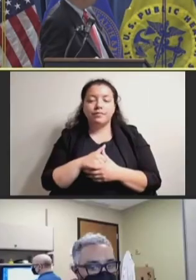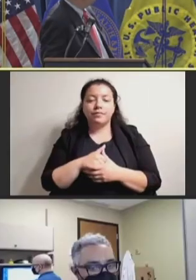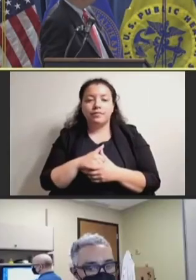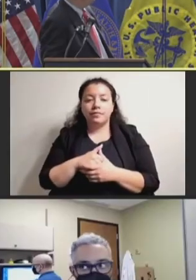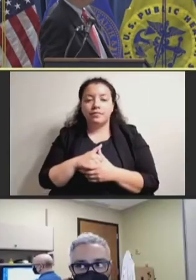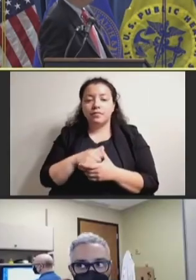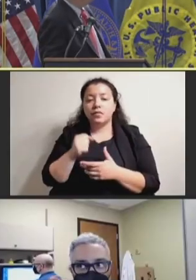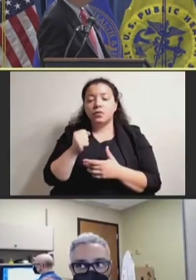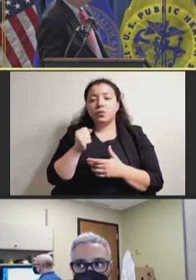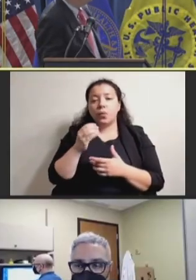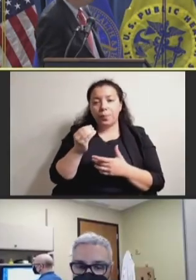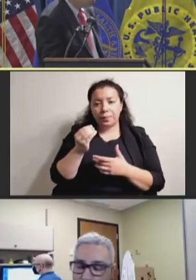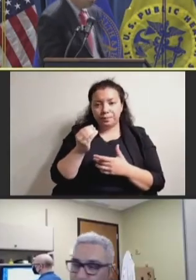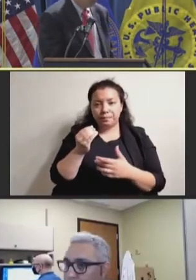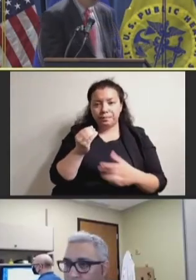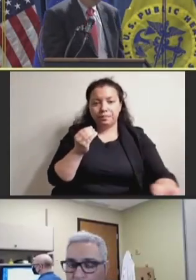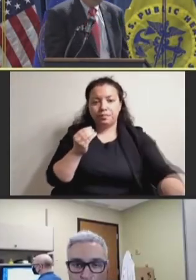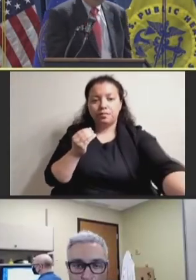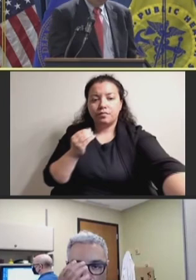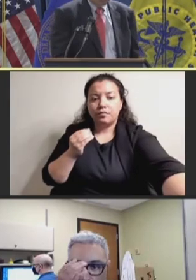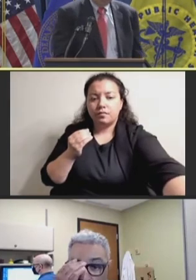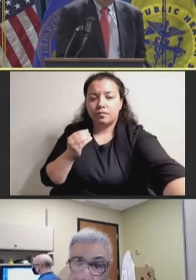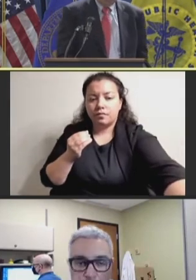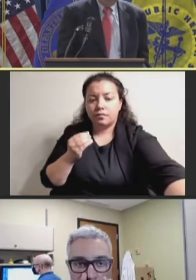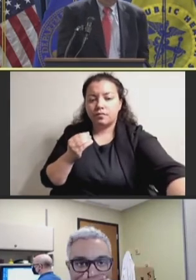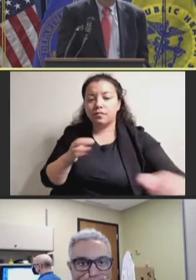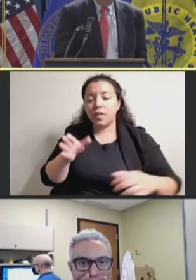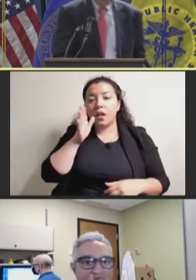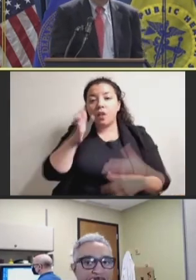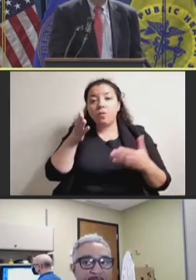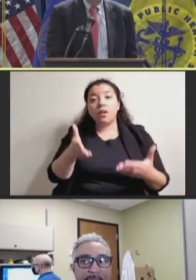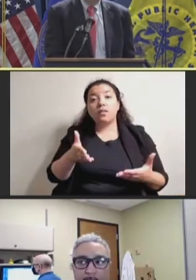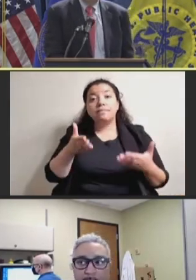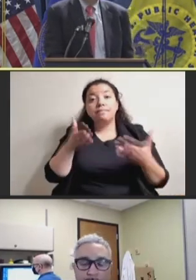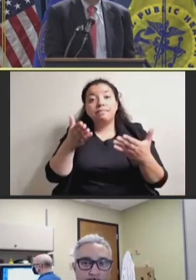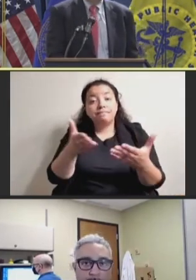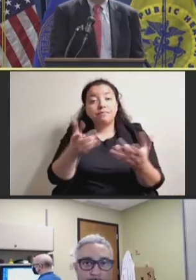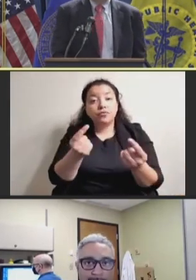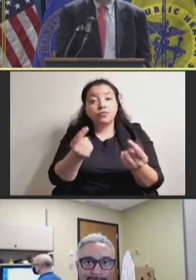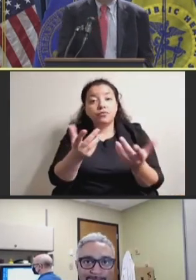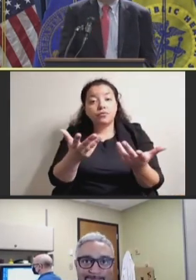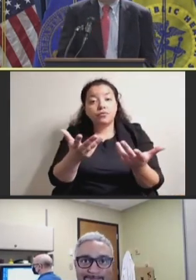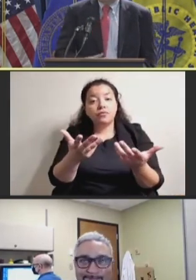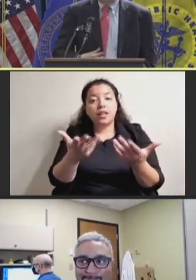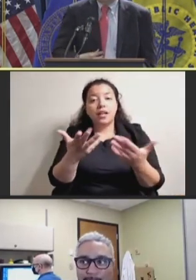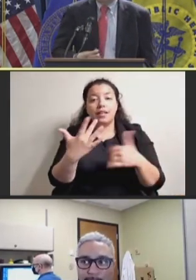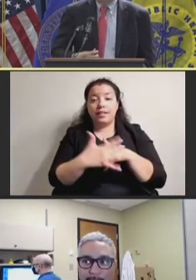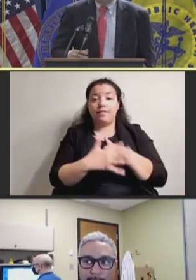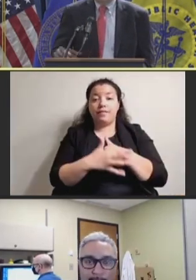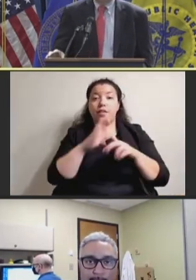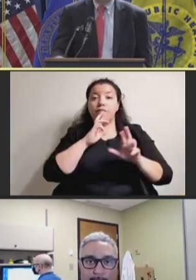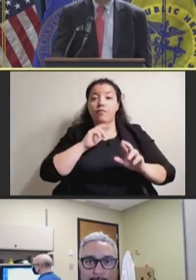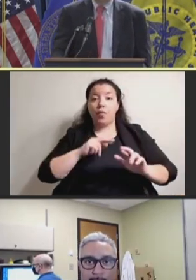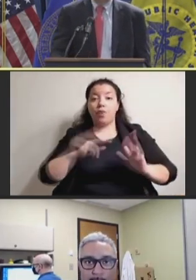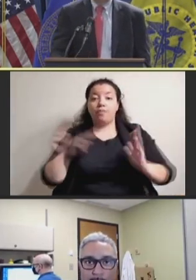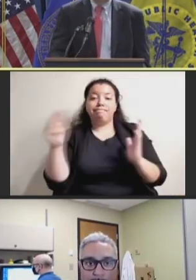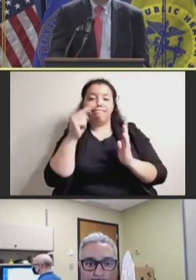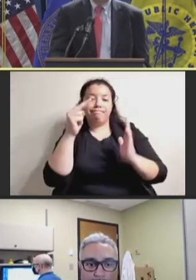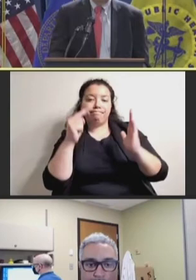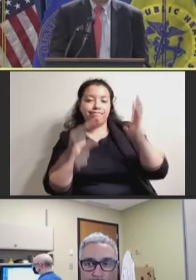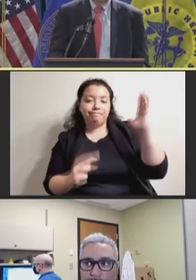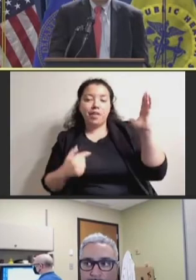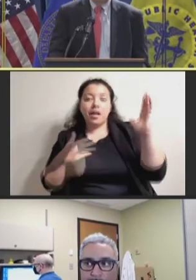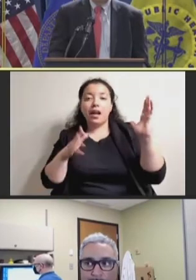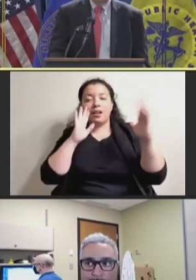I would encourage you to look at the report. It's available in the National Academy's website, and I'll be happy to answer any